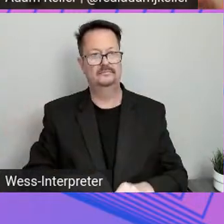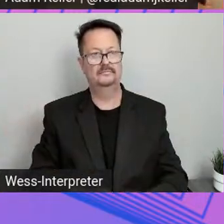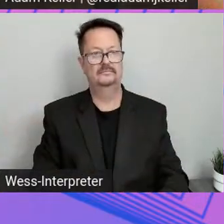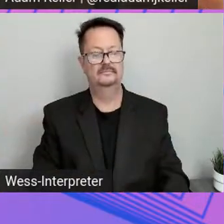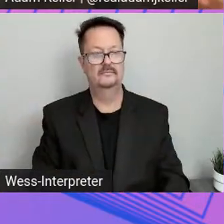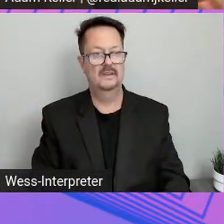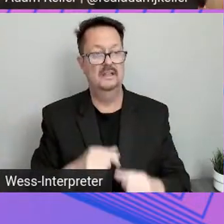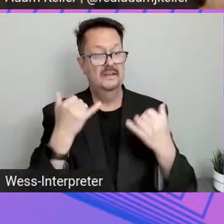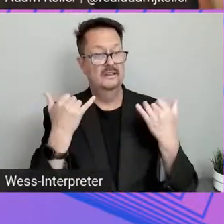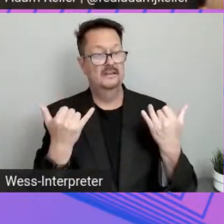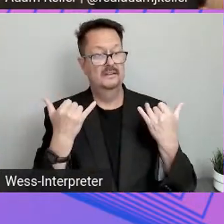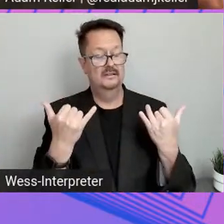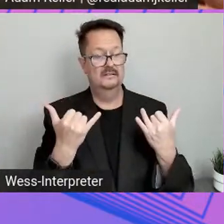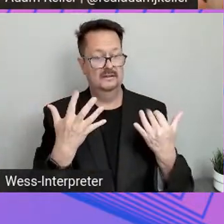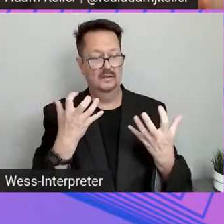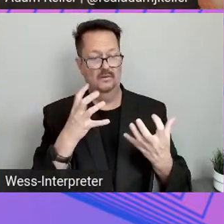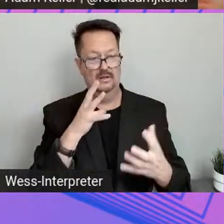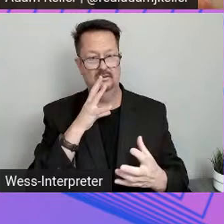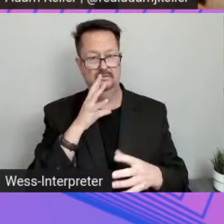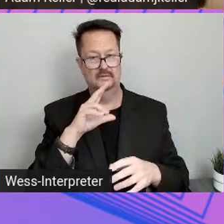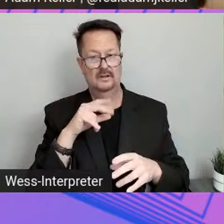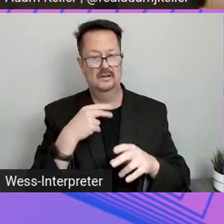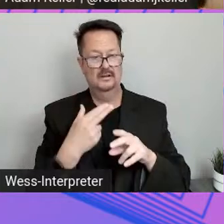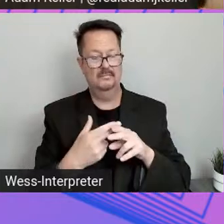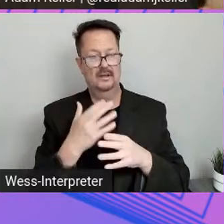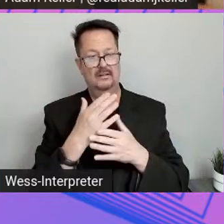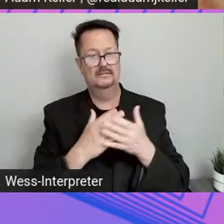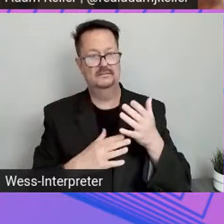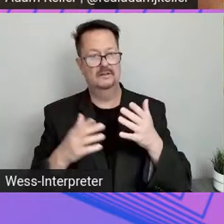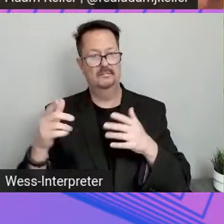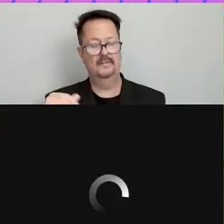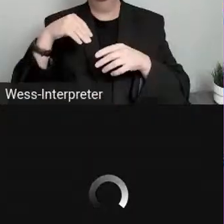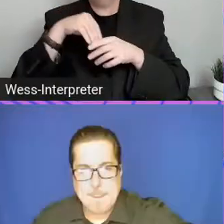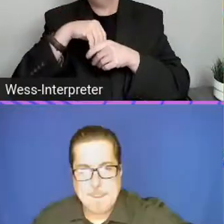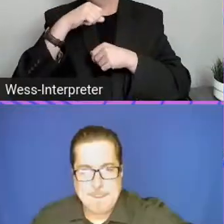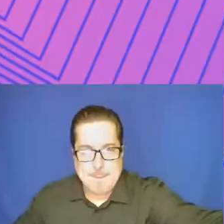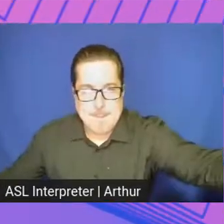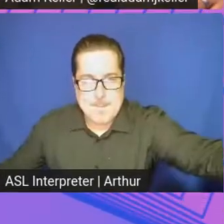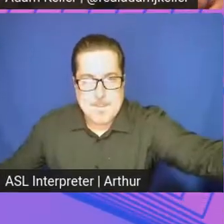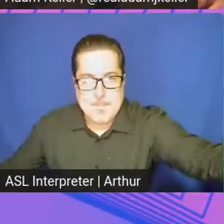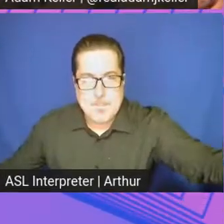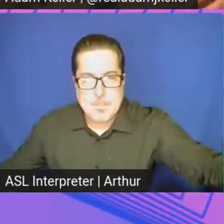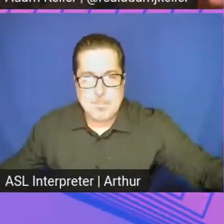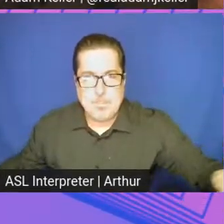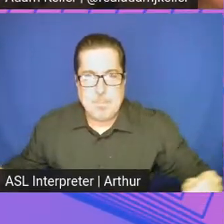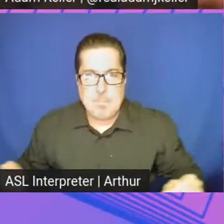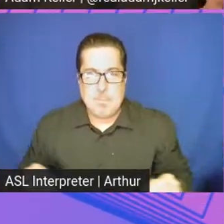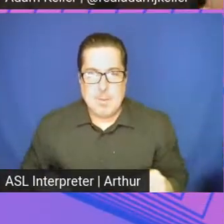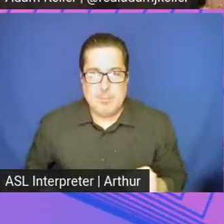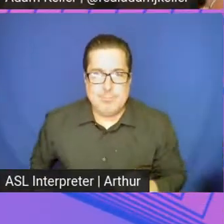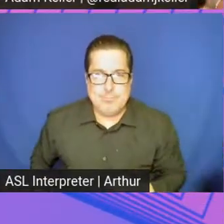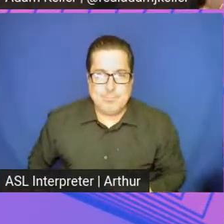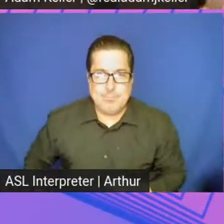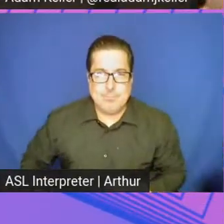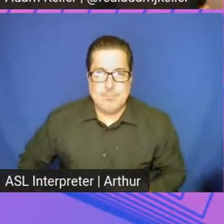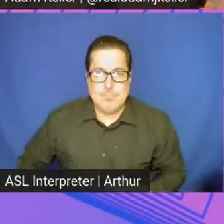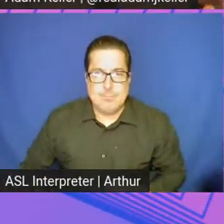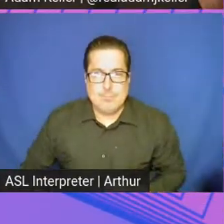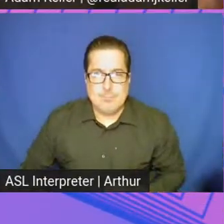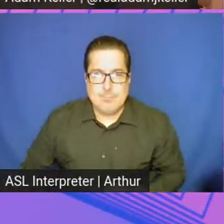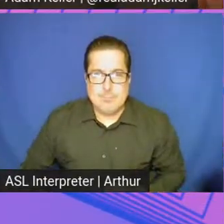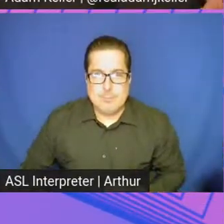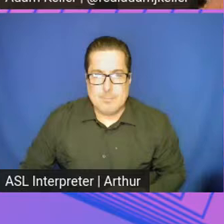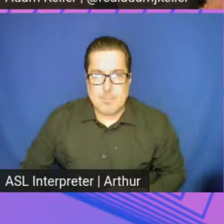So now I want to talk about some of the infrastructure as code tools out there. And what you'll see here is I have a nice little